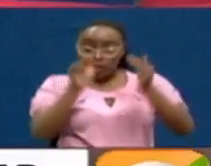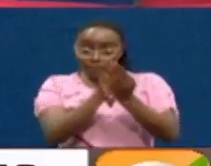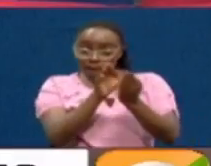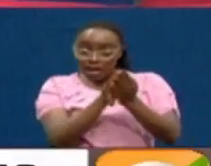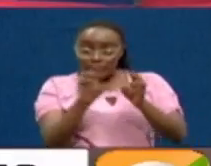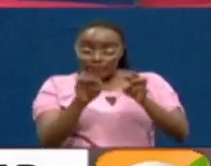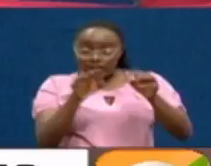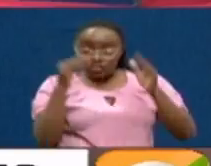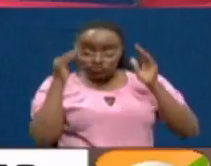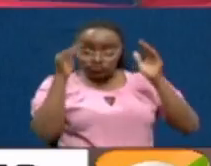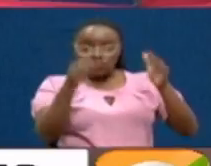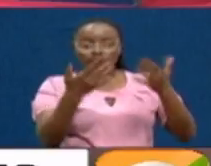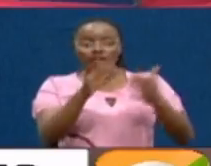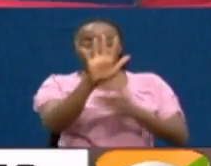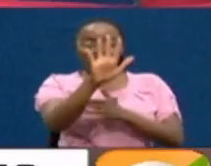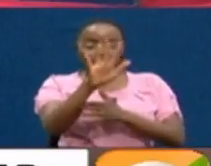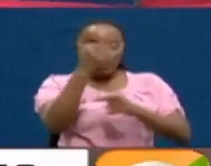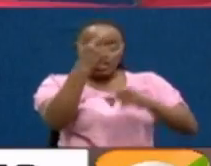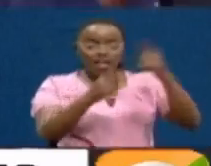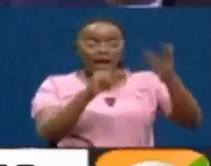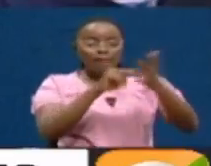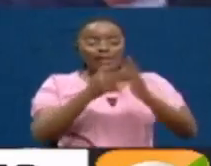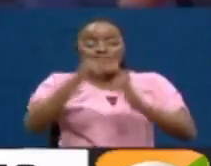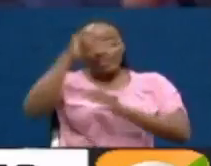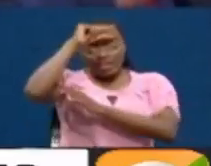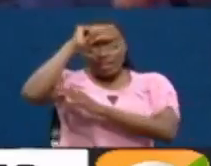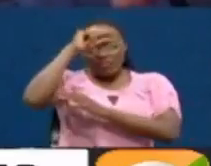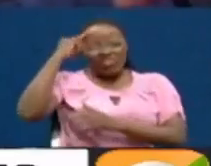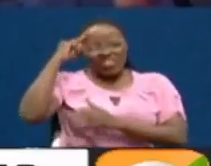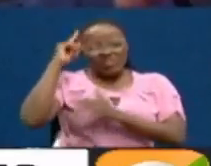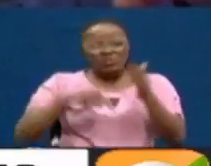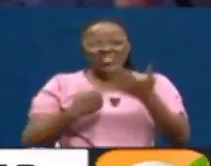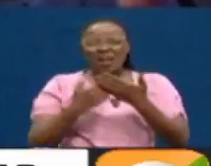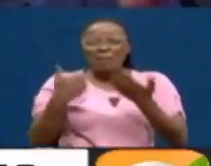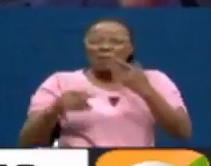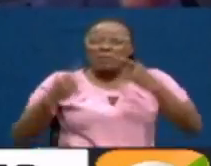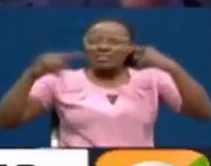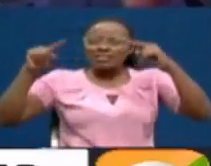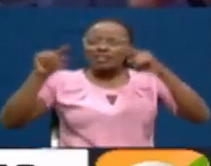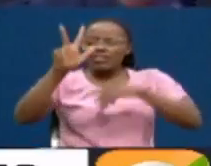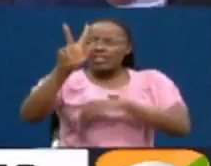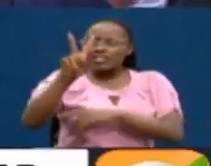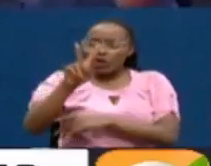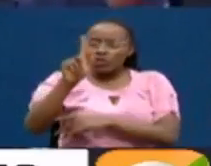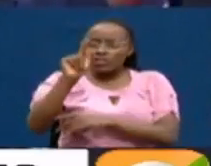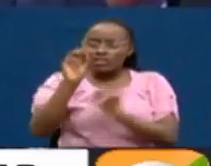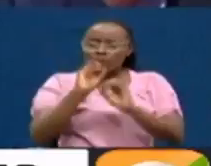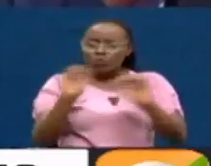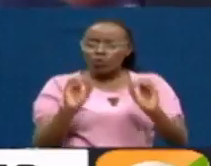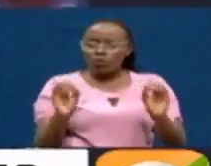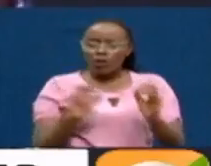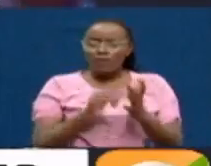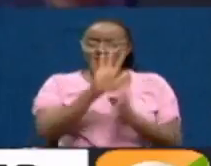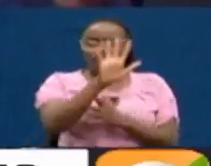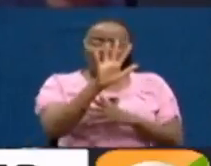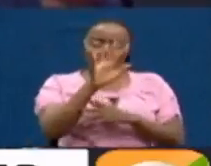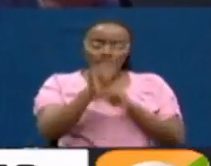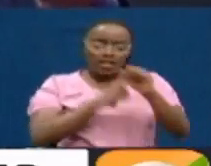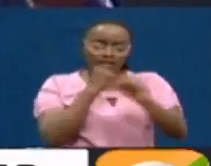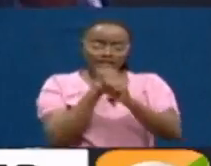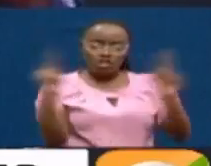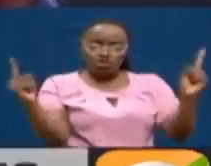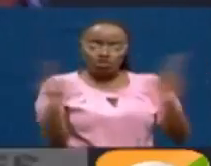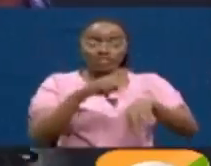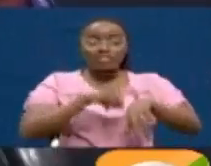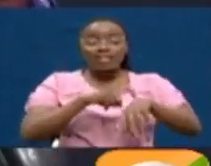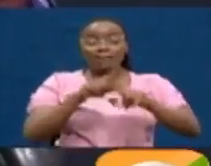it is a 5 year term, by the way, so they think, okay, we might not make it for the second term, so they think 5 year short term. But